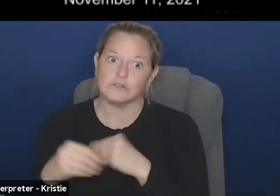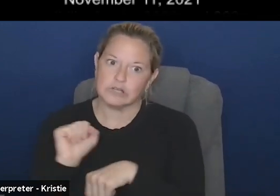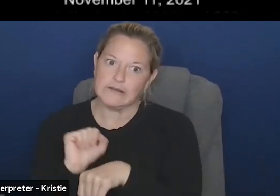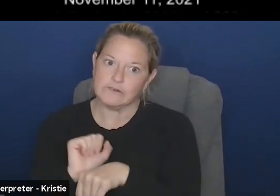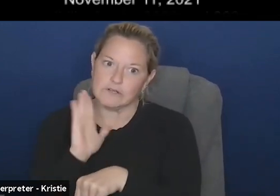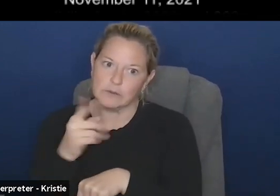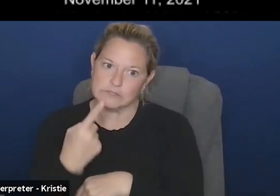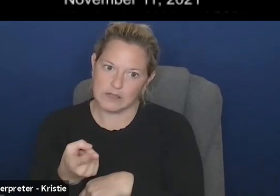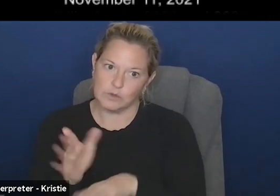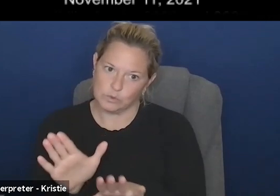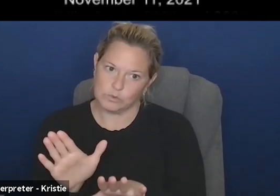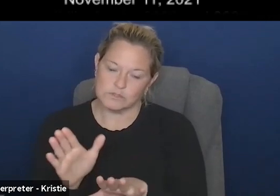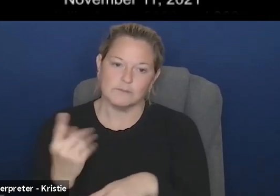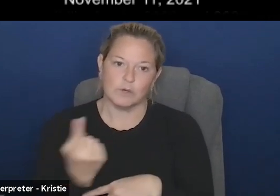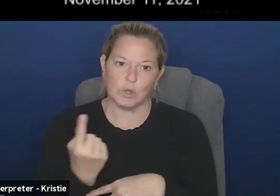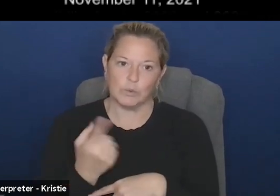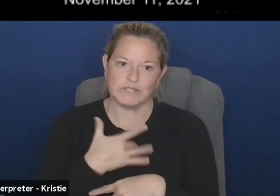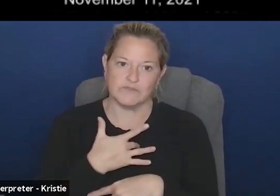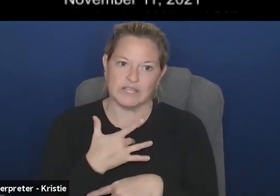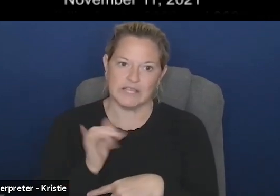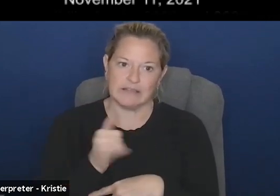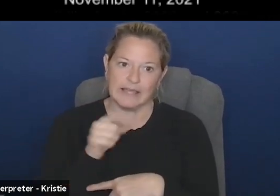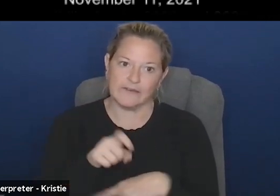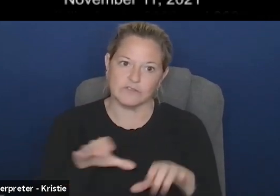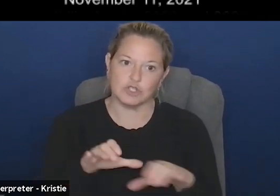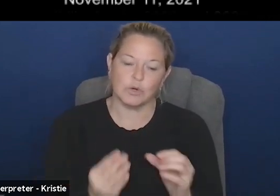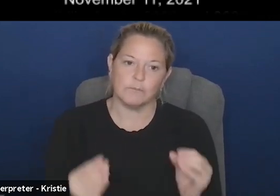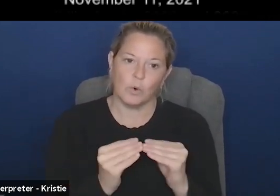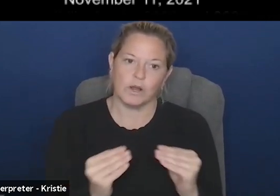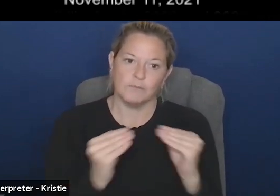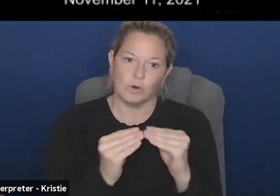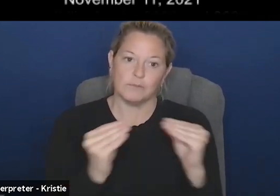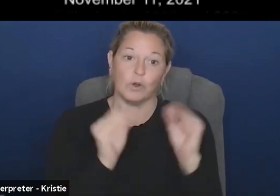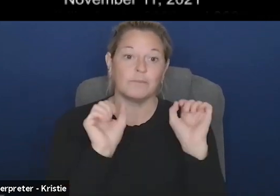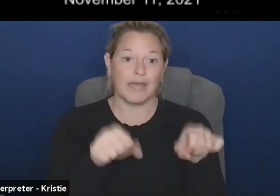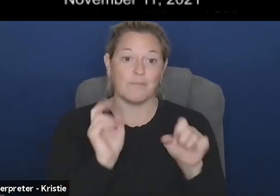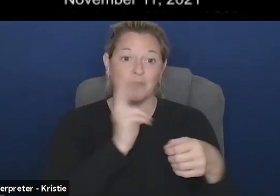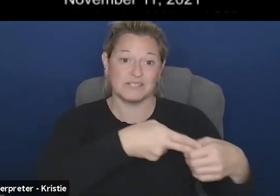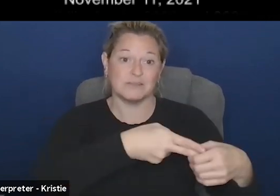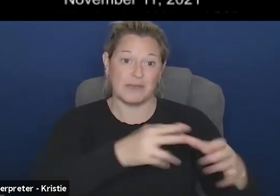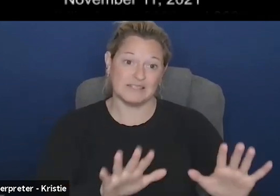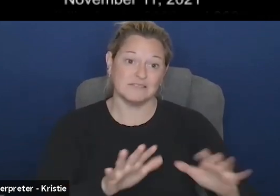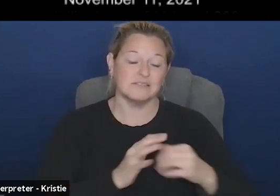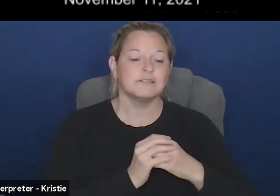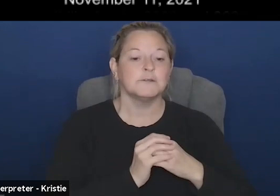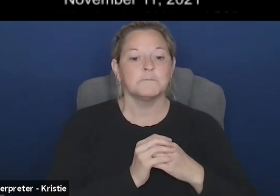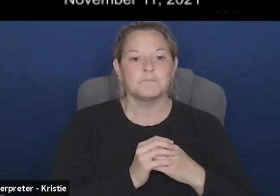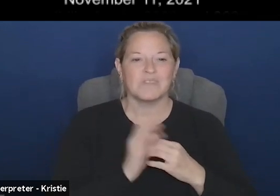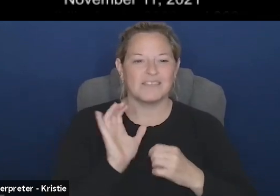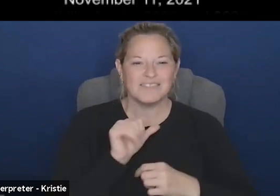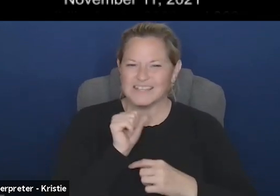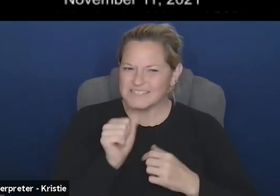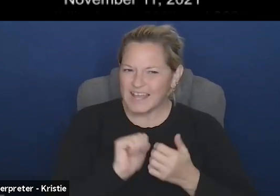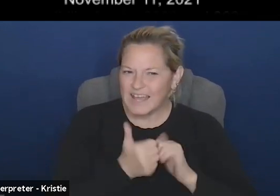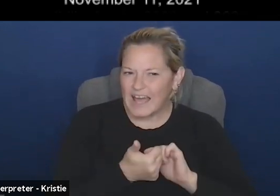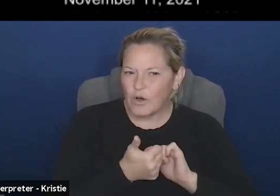we're always in a position of having to do more in order to participate. And that's not the way it should be, but that